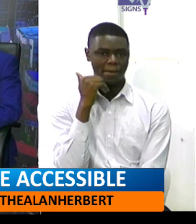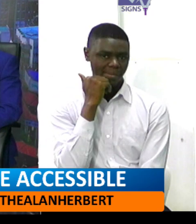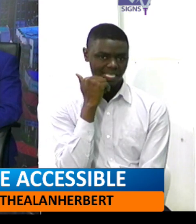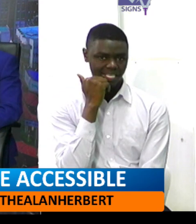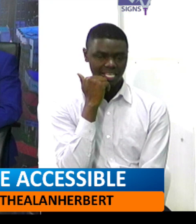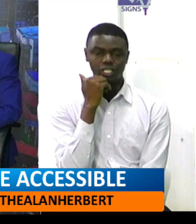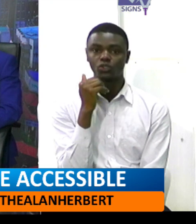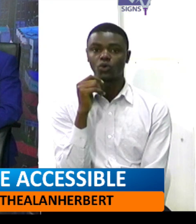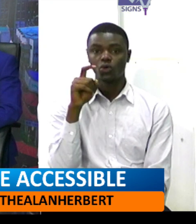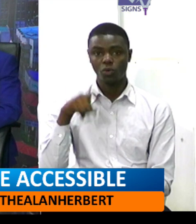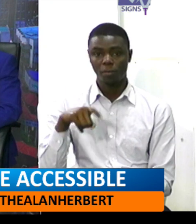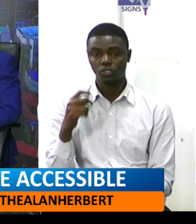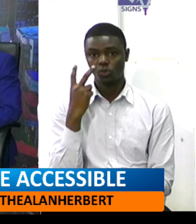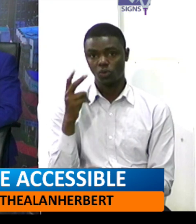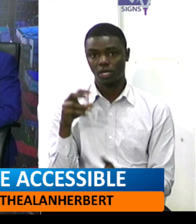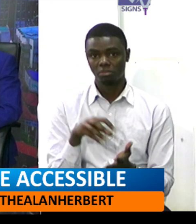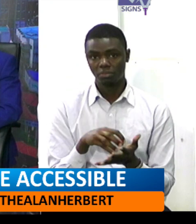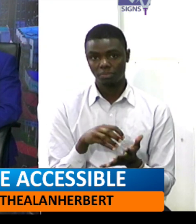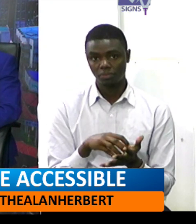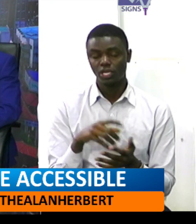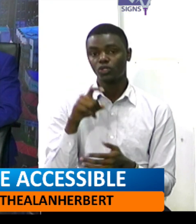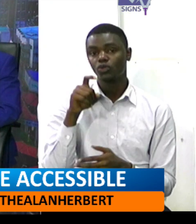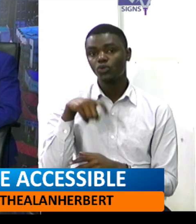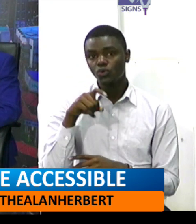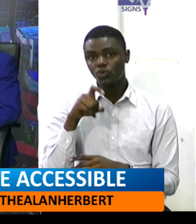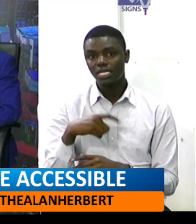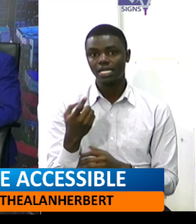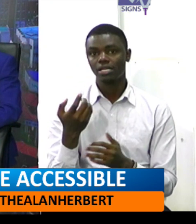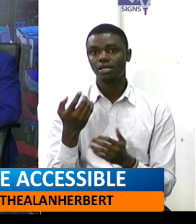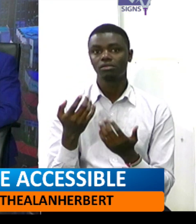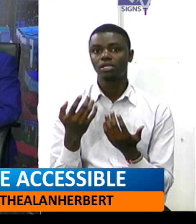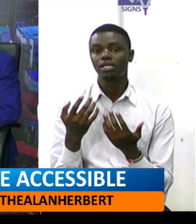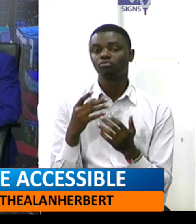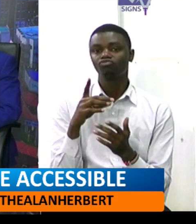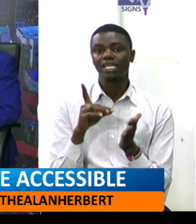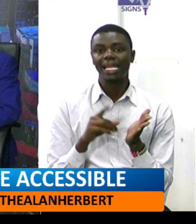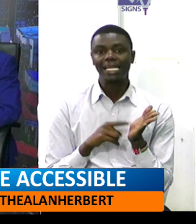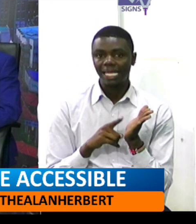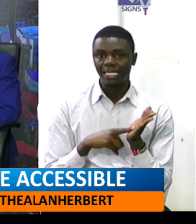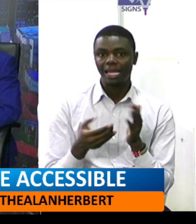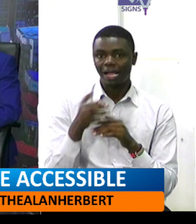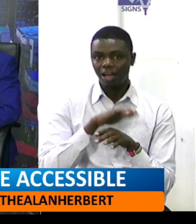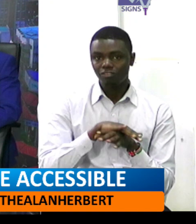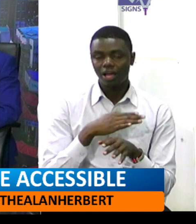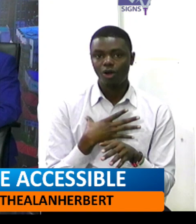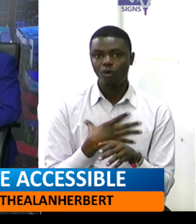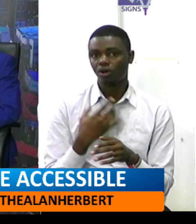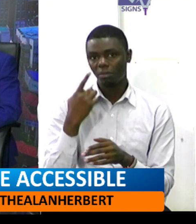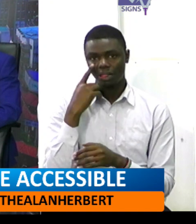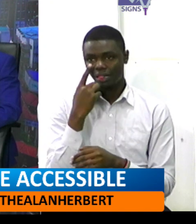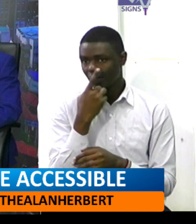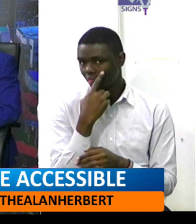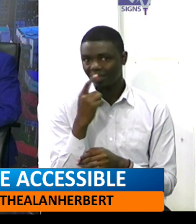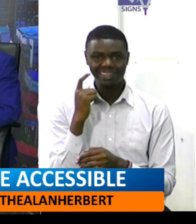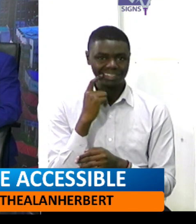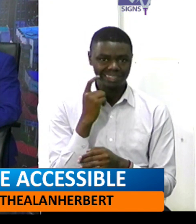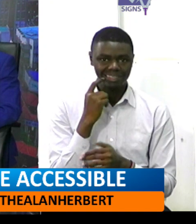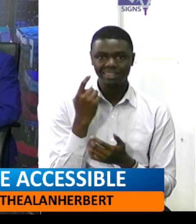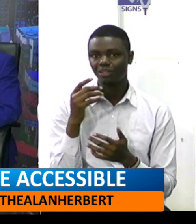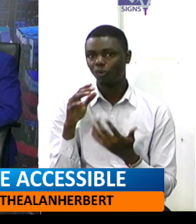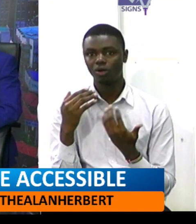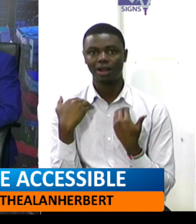to look at your circumstances. Do you need dental cover? Do you need optical cover for your eyesight and for your teeth,